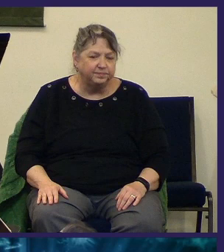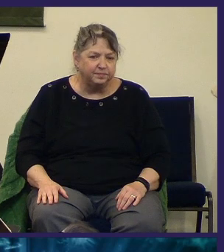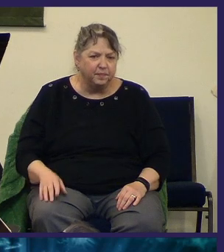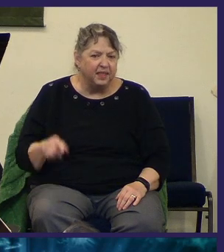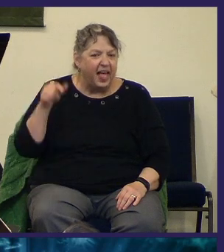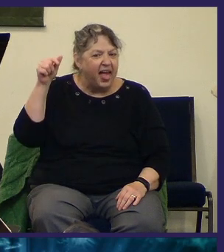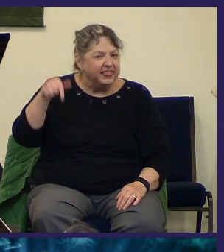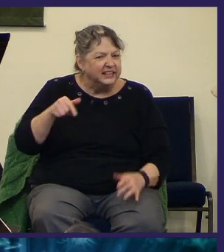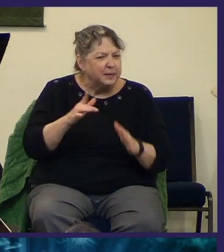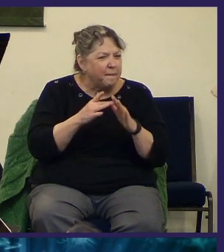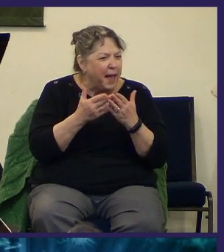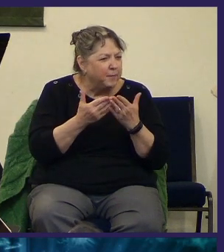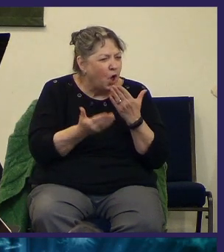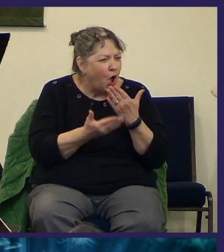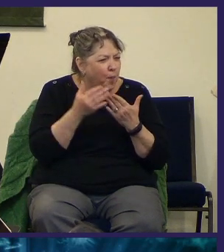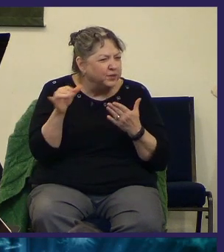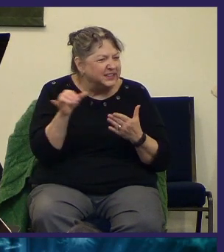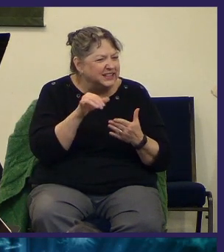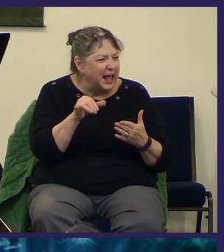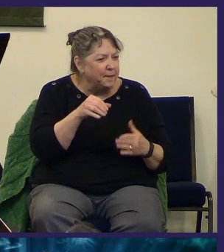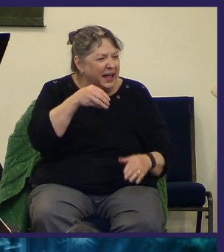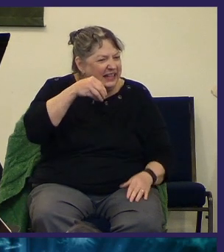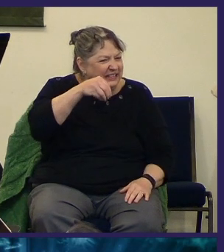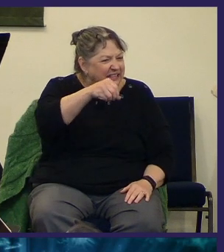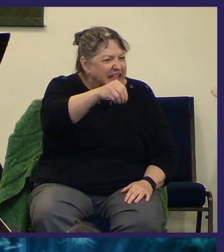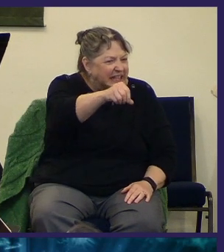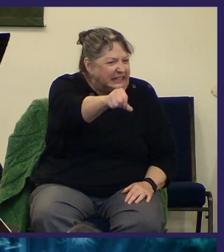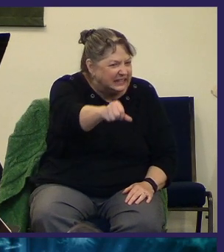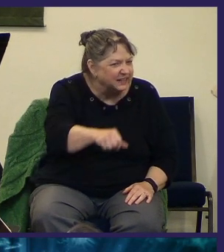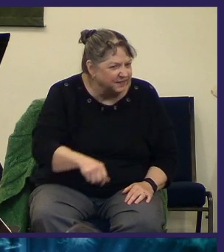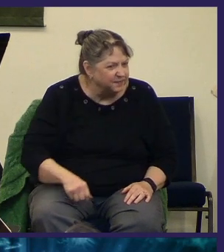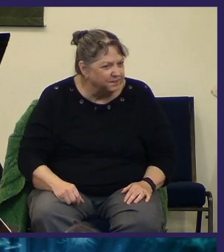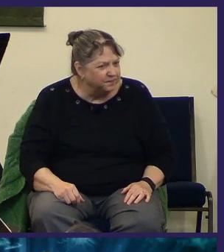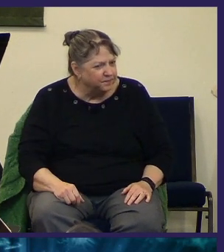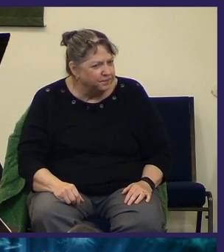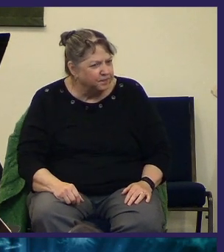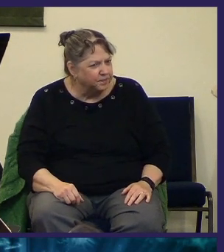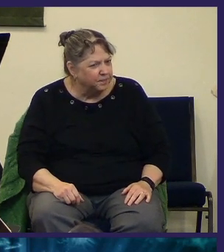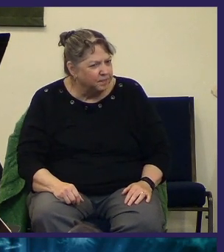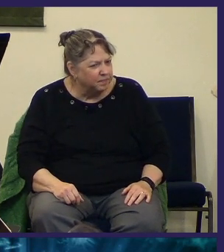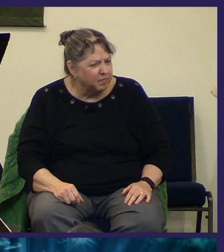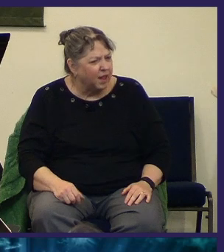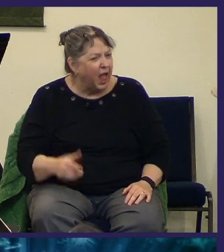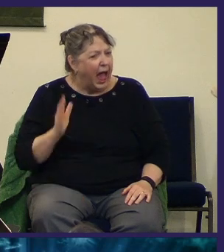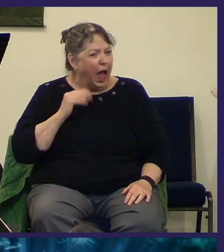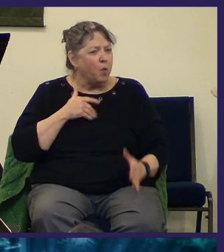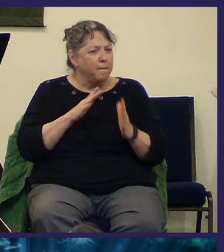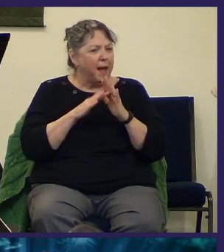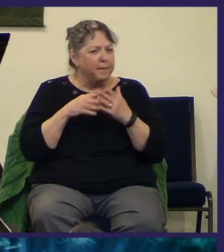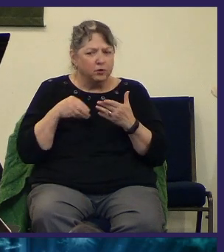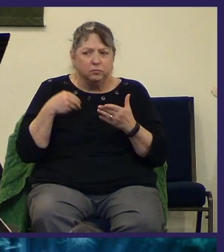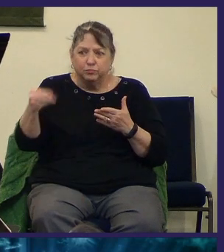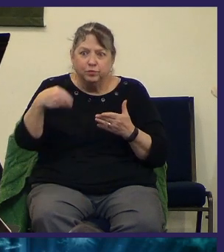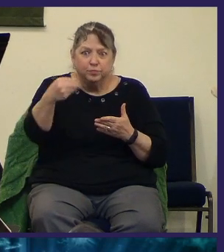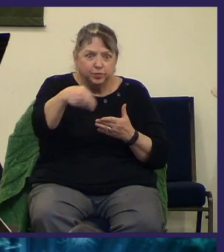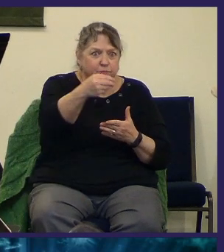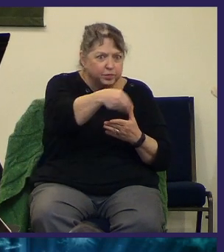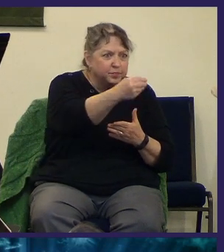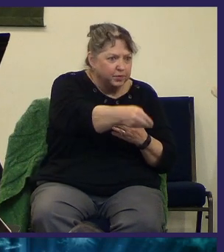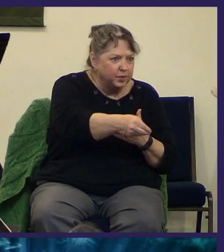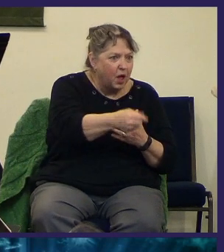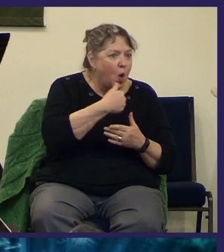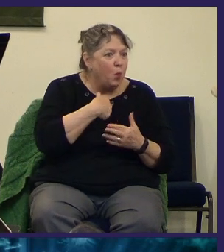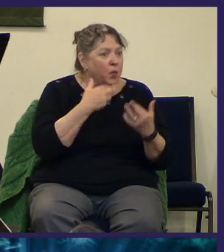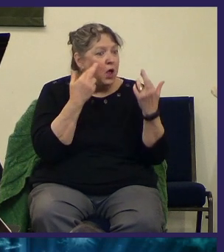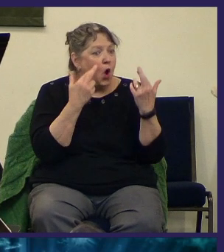seeds aren't we we're praying we're hoping that they fall on good ground but as